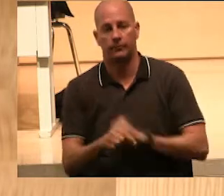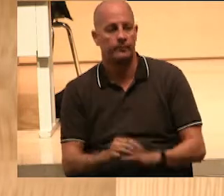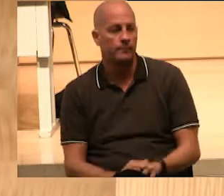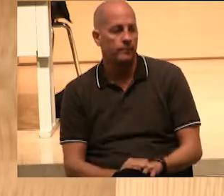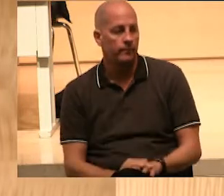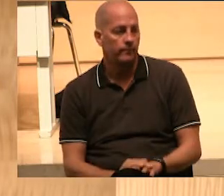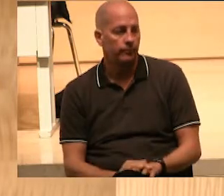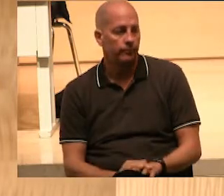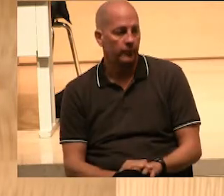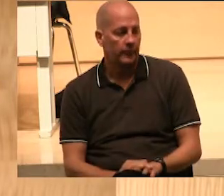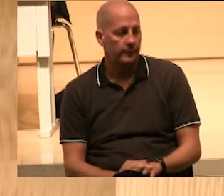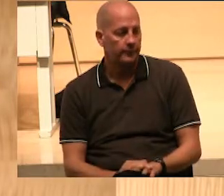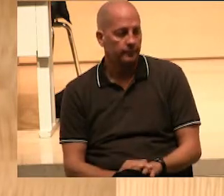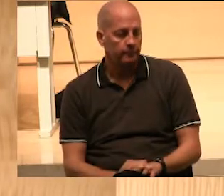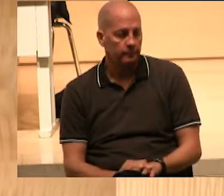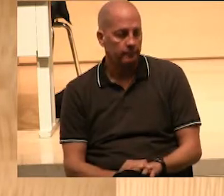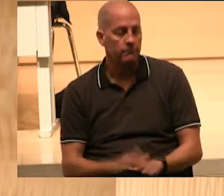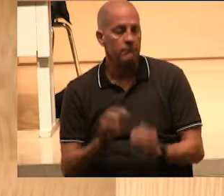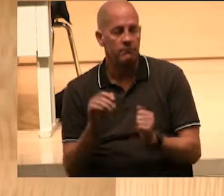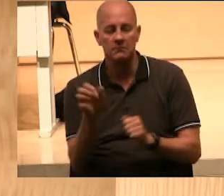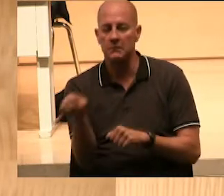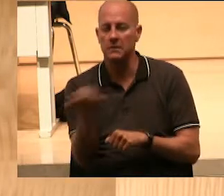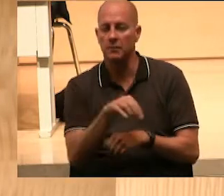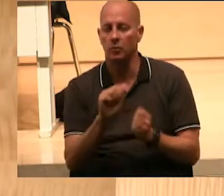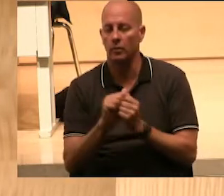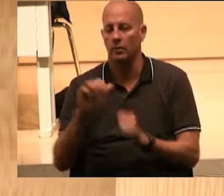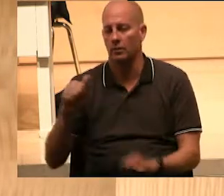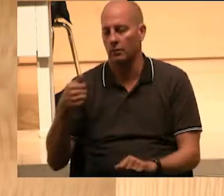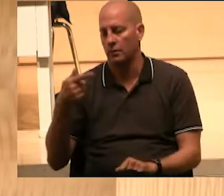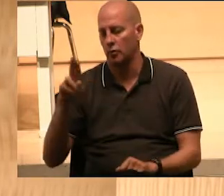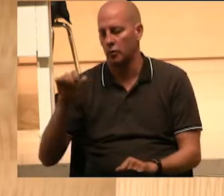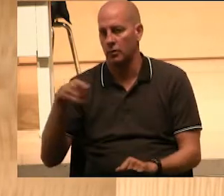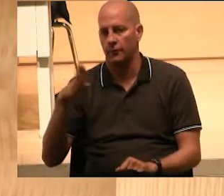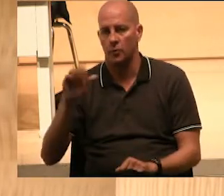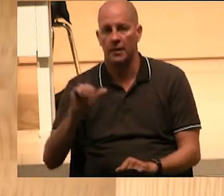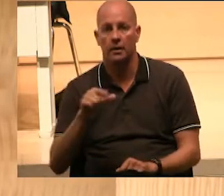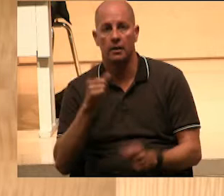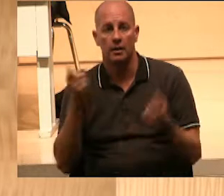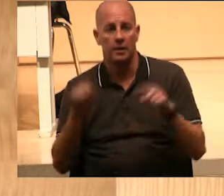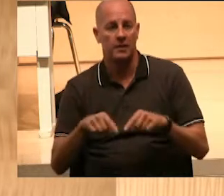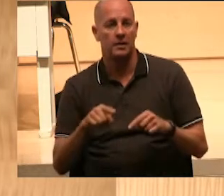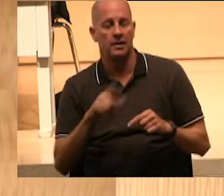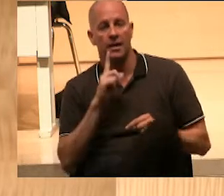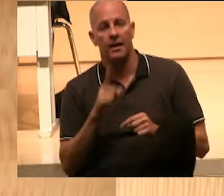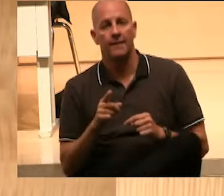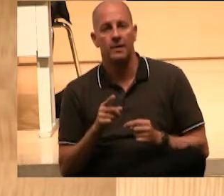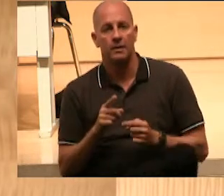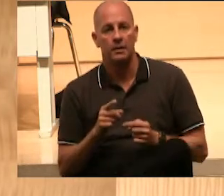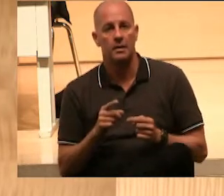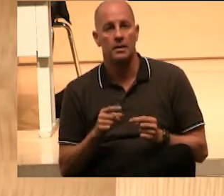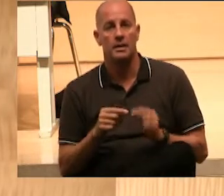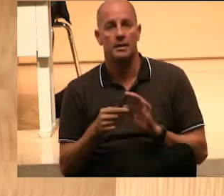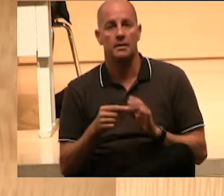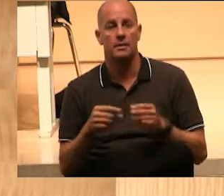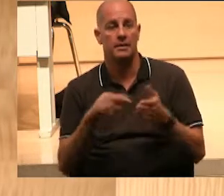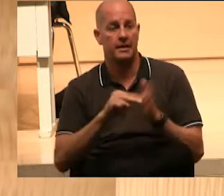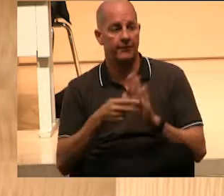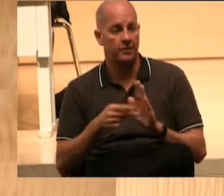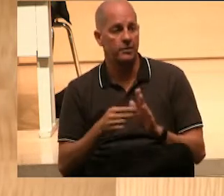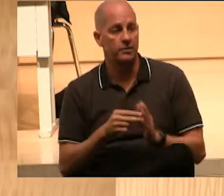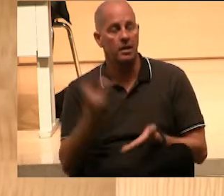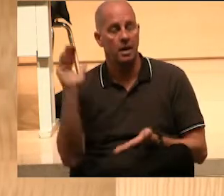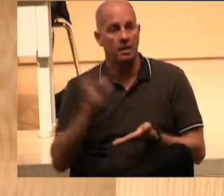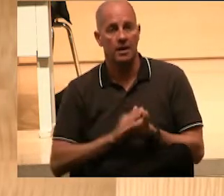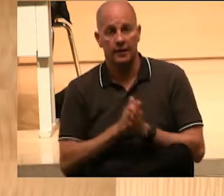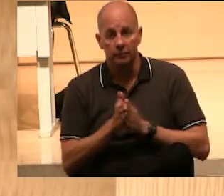So similarly to agoraphobia, the combination of depressive symptoms of lack of motivation, poor concentration, and low